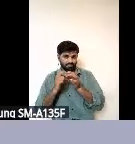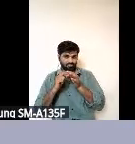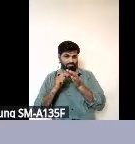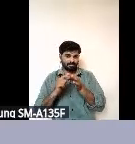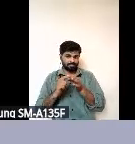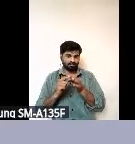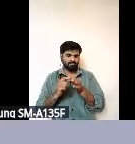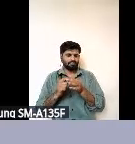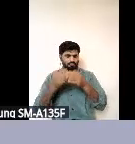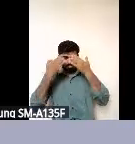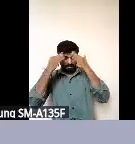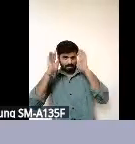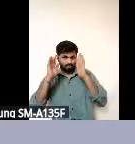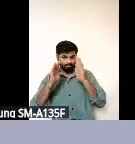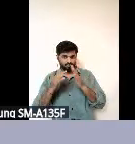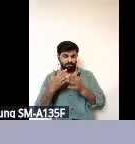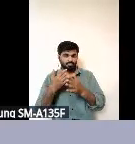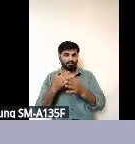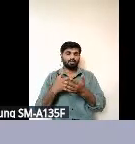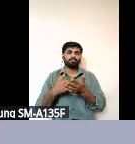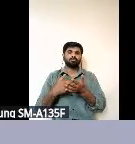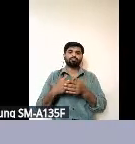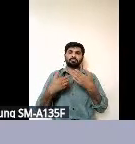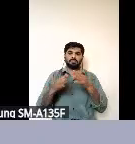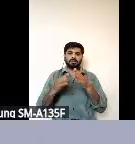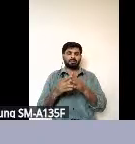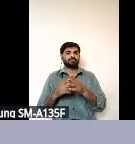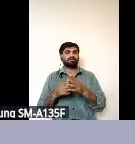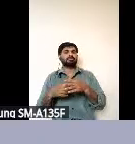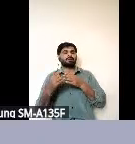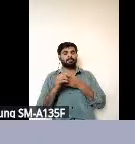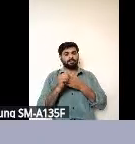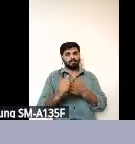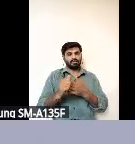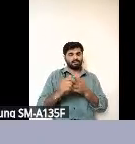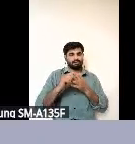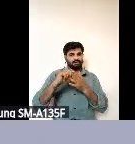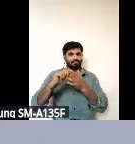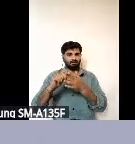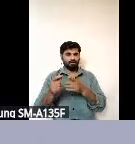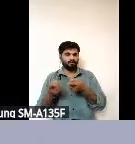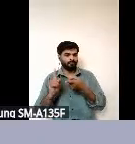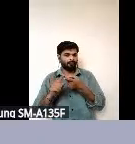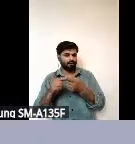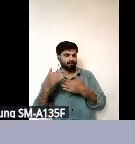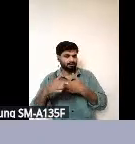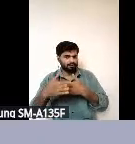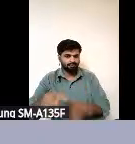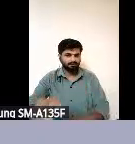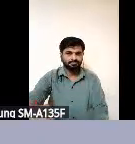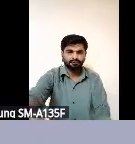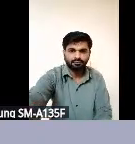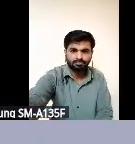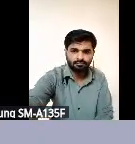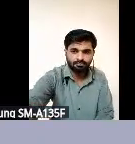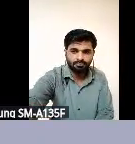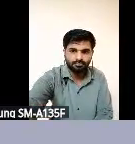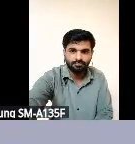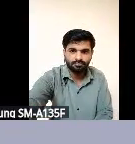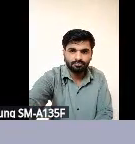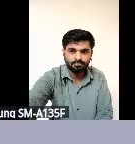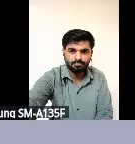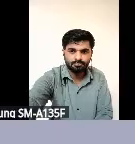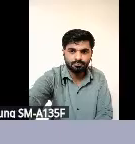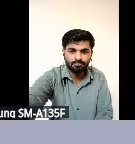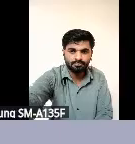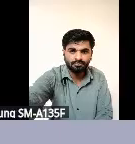know officially. Uh, and we have to wait when and as and when that response does come in. But as per